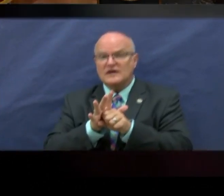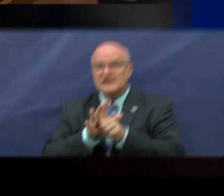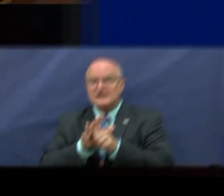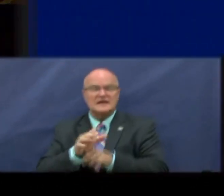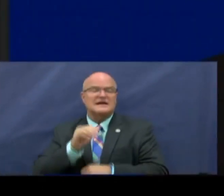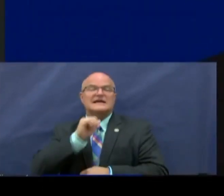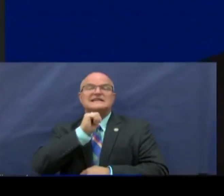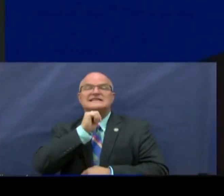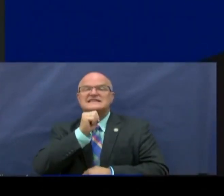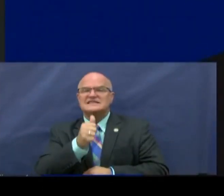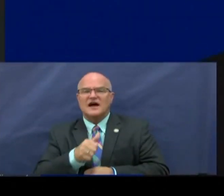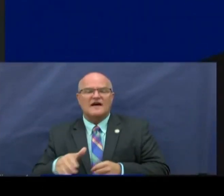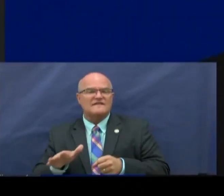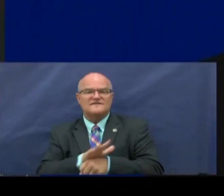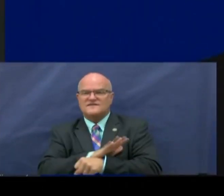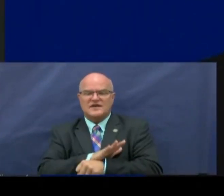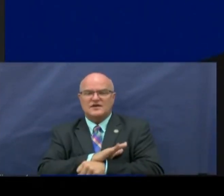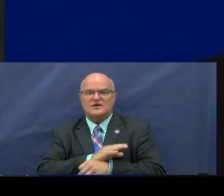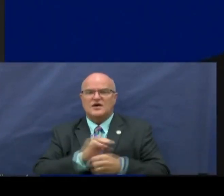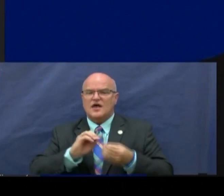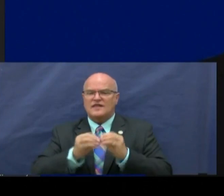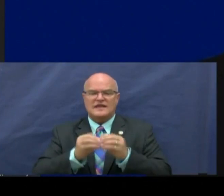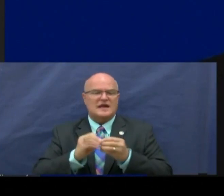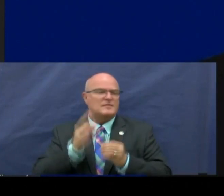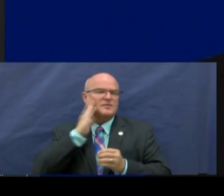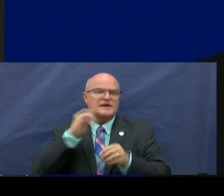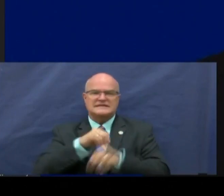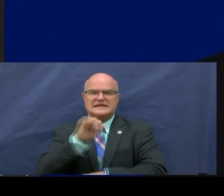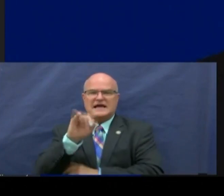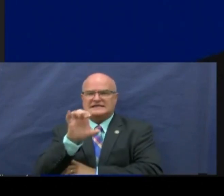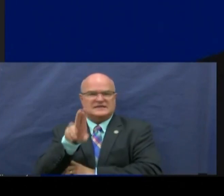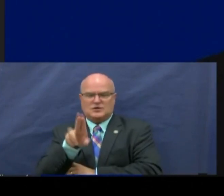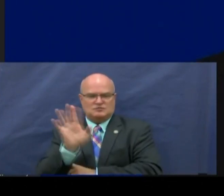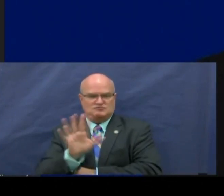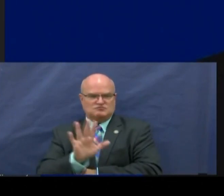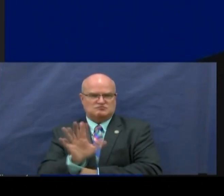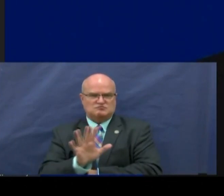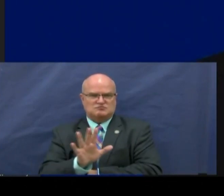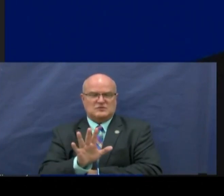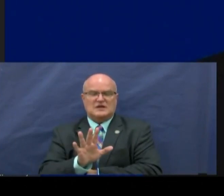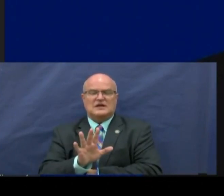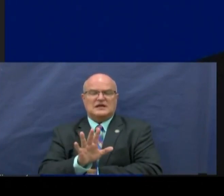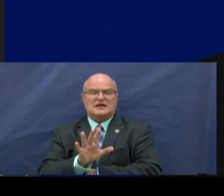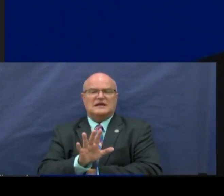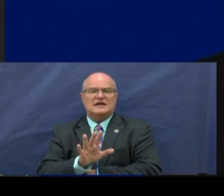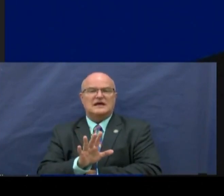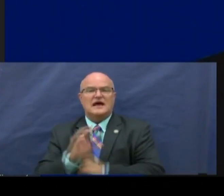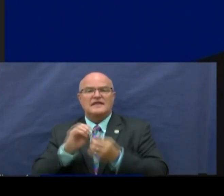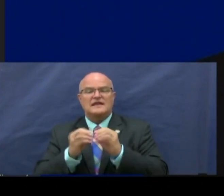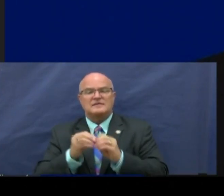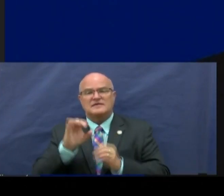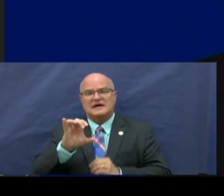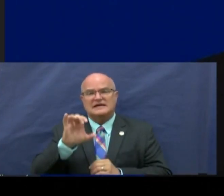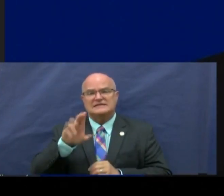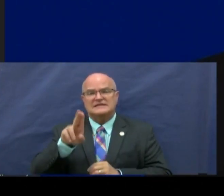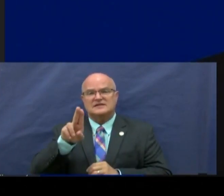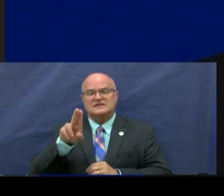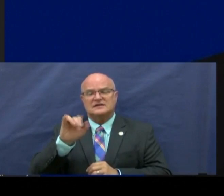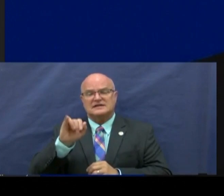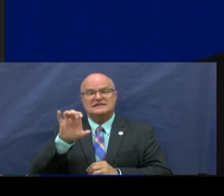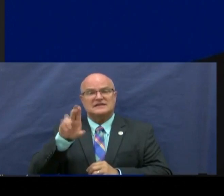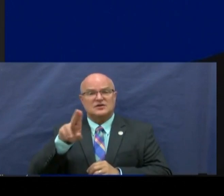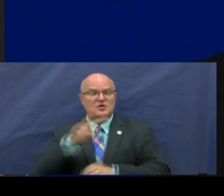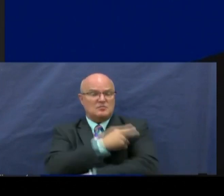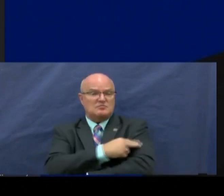not fill the total number of ICU beds available. That is to say that the number of ICU beds that are occupied by